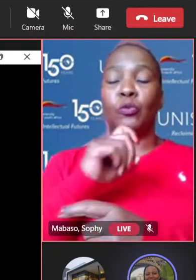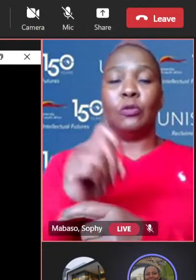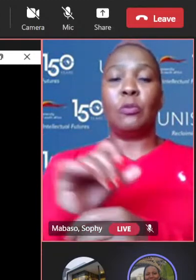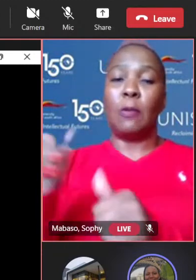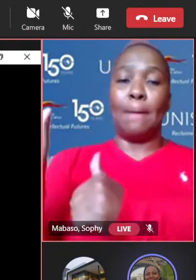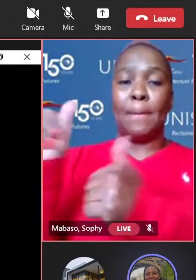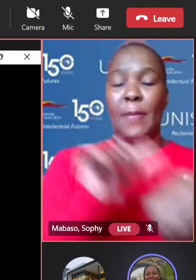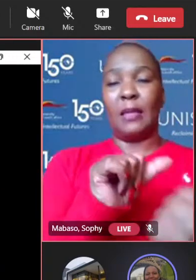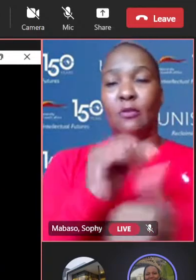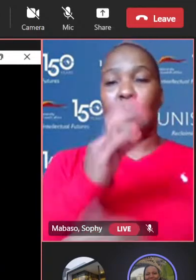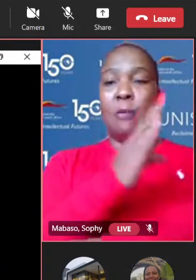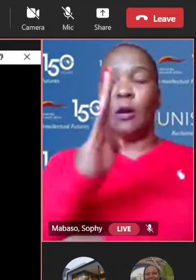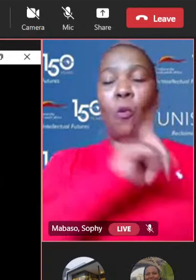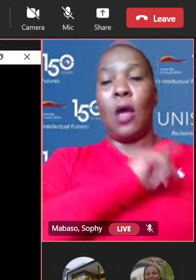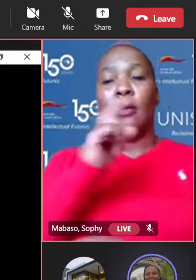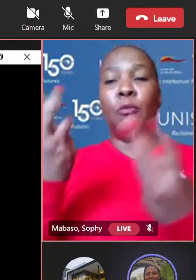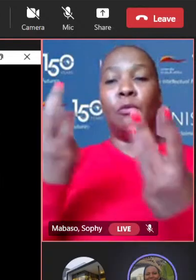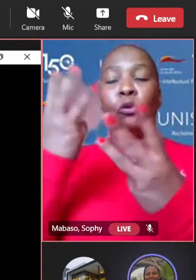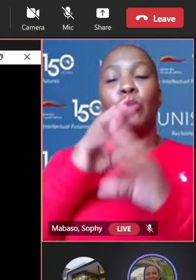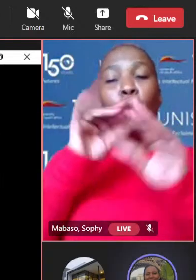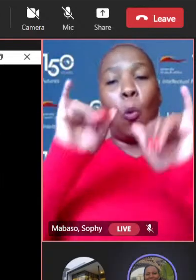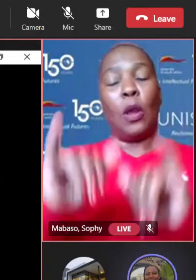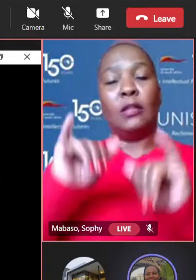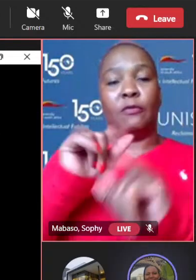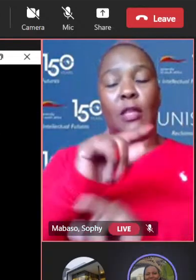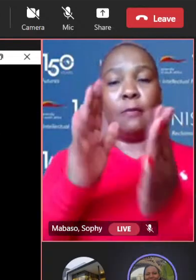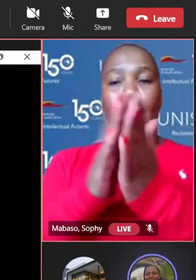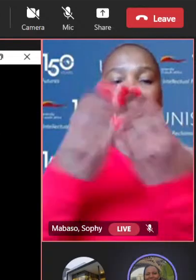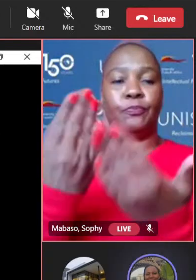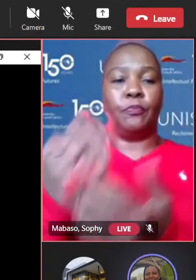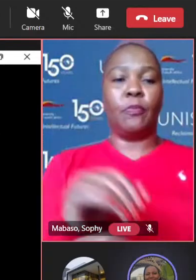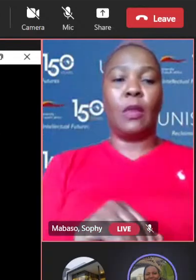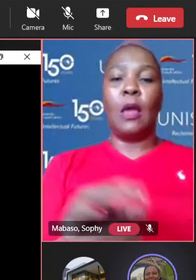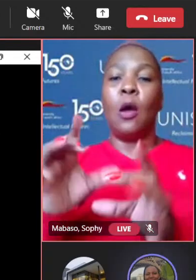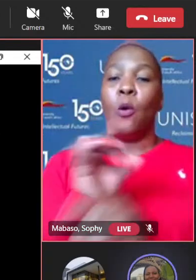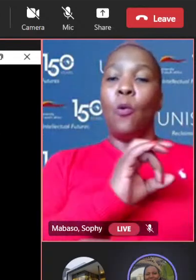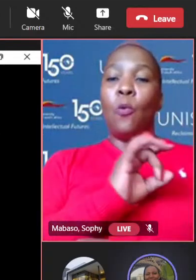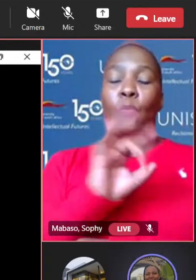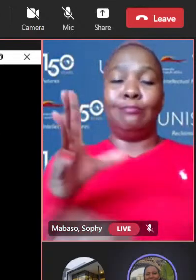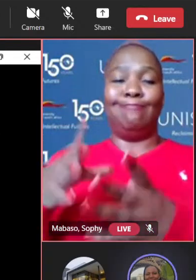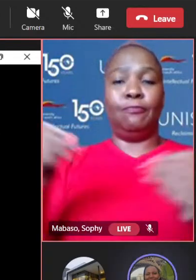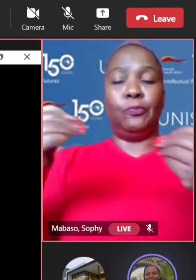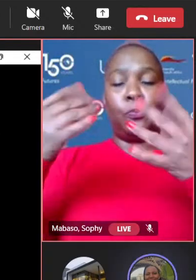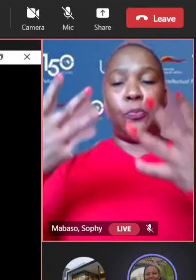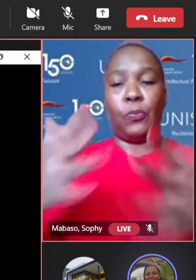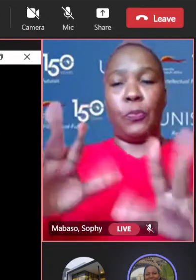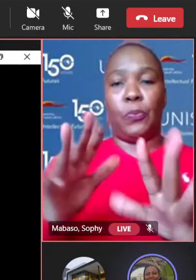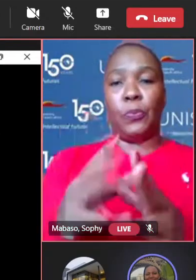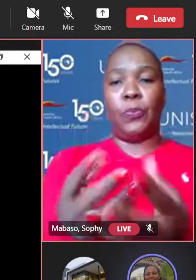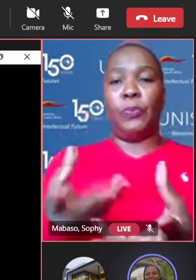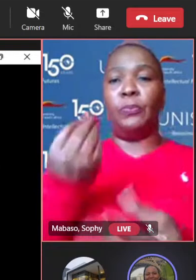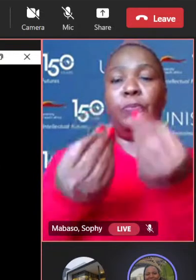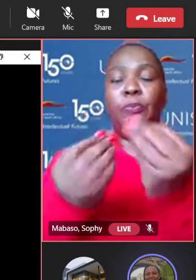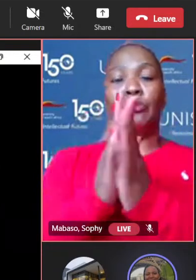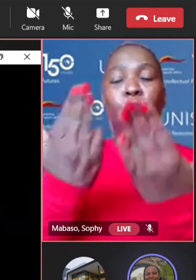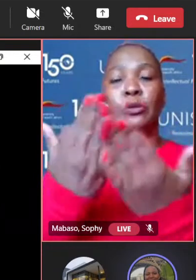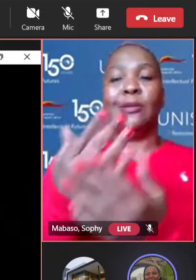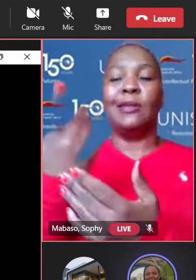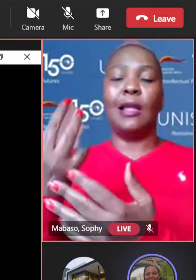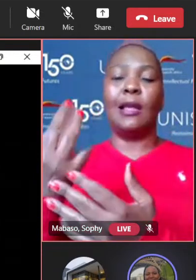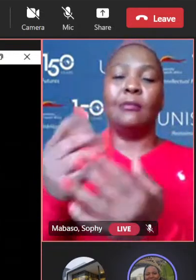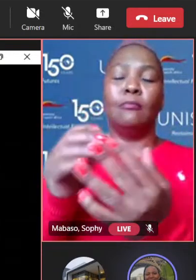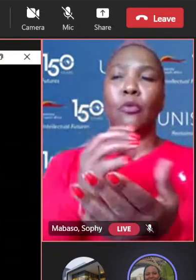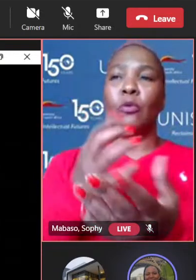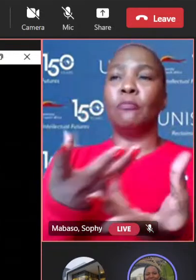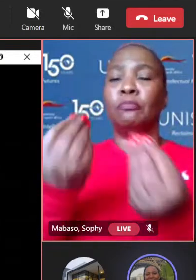people will be waiting for that. Now, after you have taken the books out, the books have been couriered to you, and then you have renewed